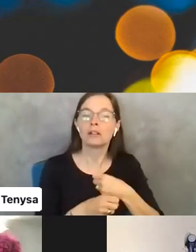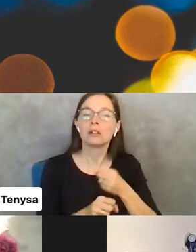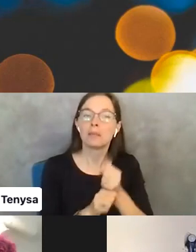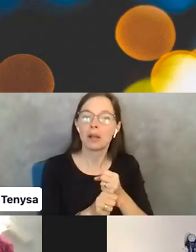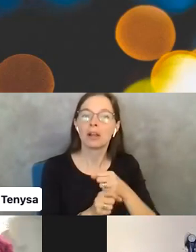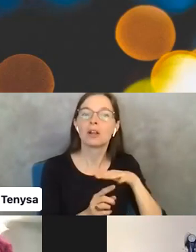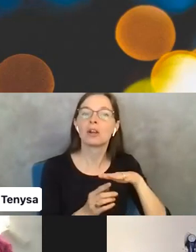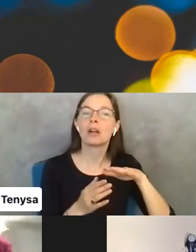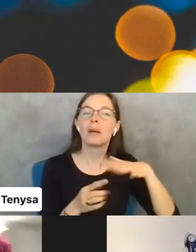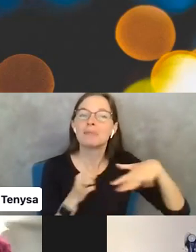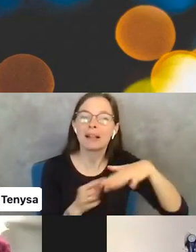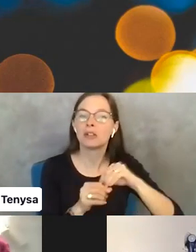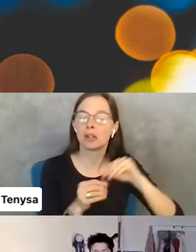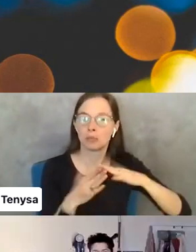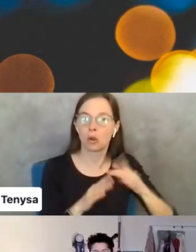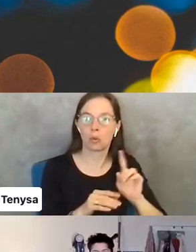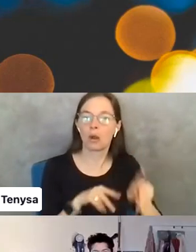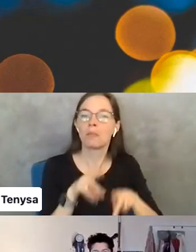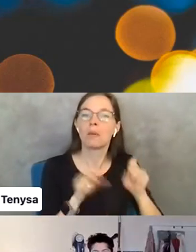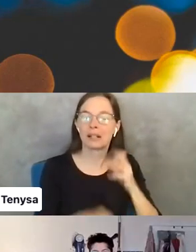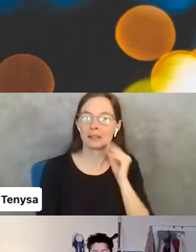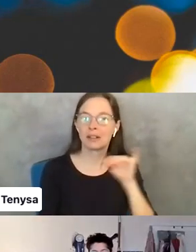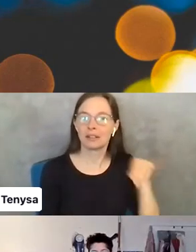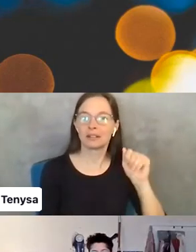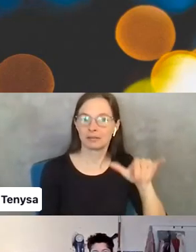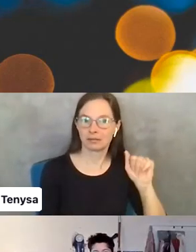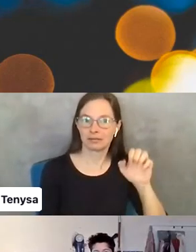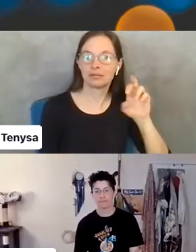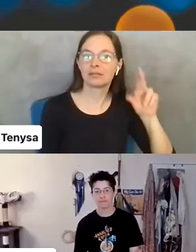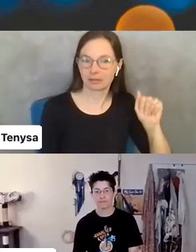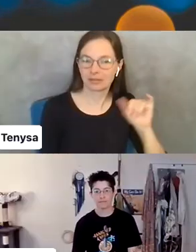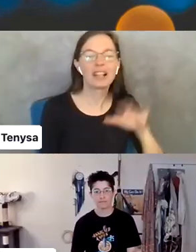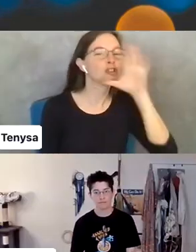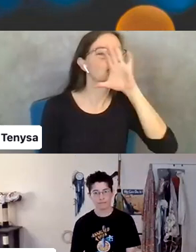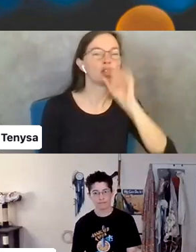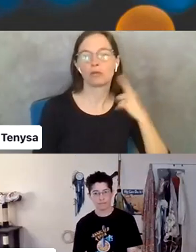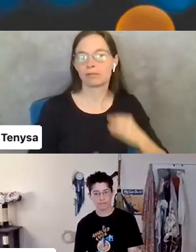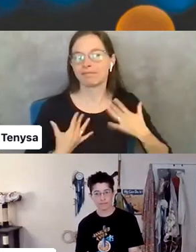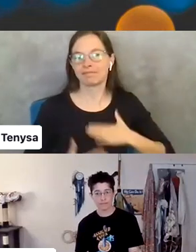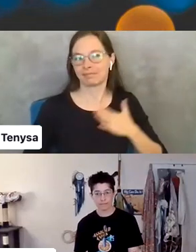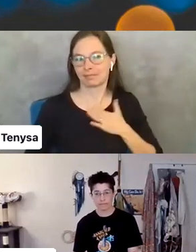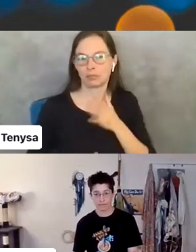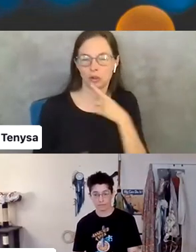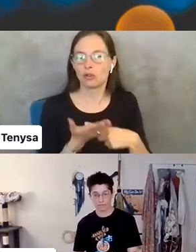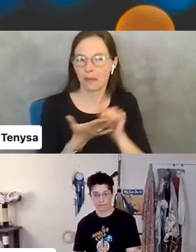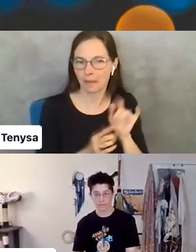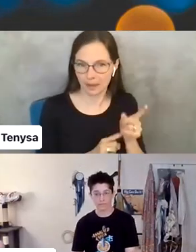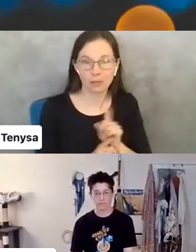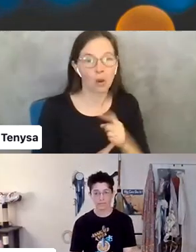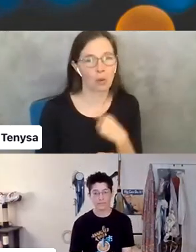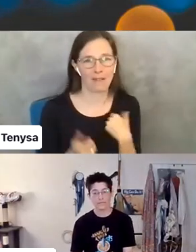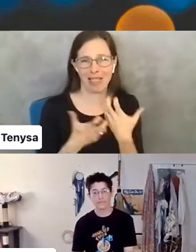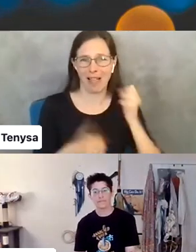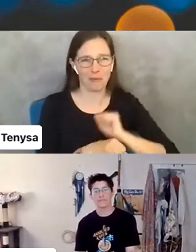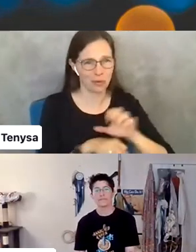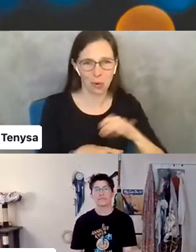say that right. Hayaira. There it is, which is the search for happiness. We'll talk about that with Vico in a minute. But we have so much work to do. I don't want to